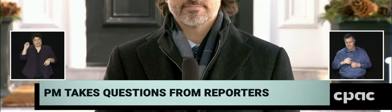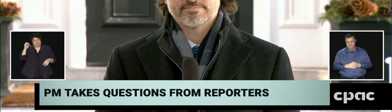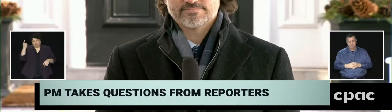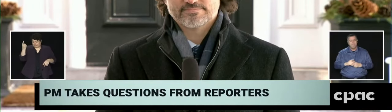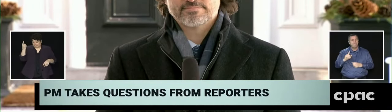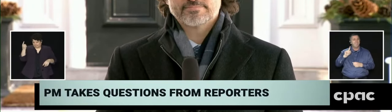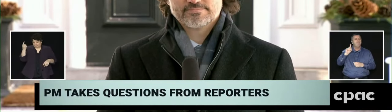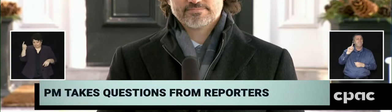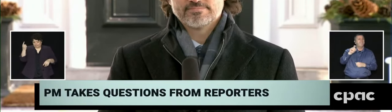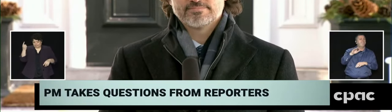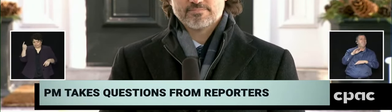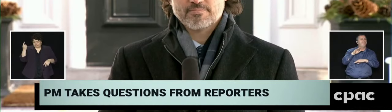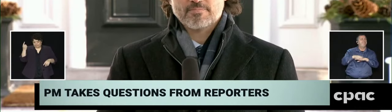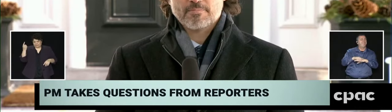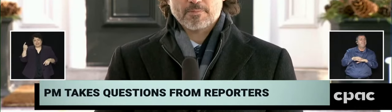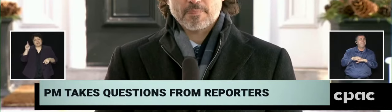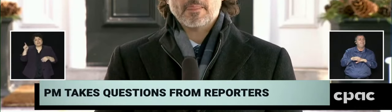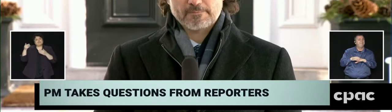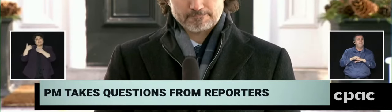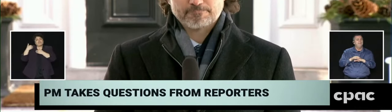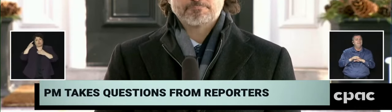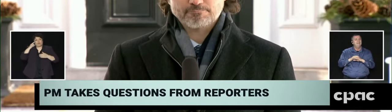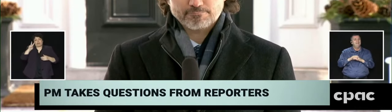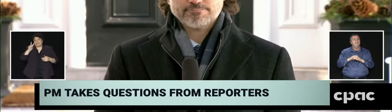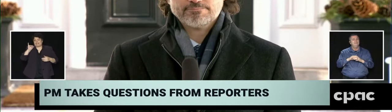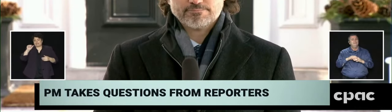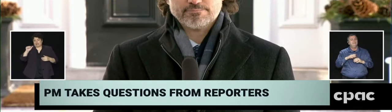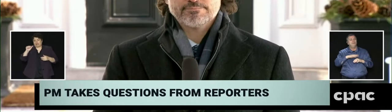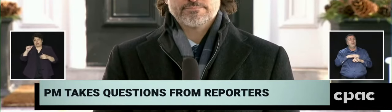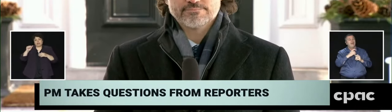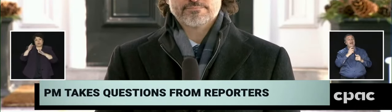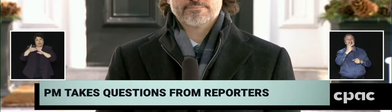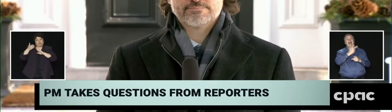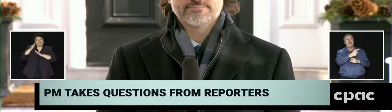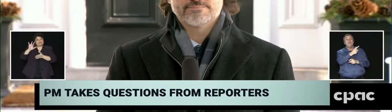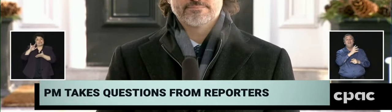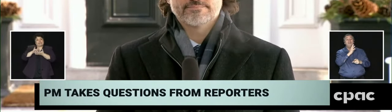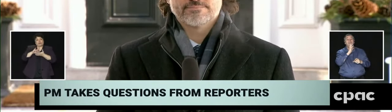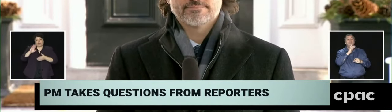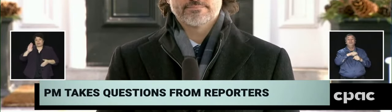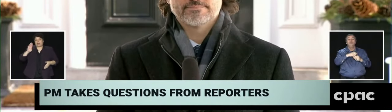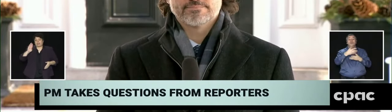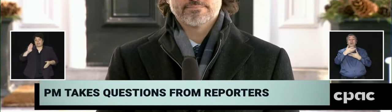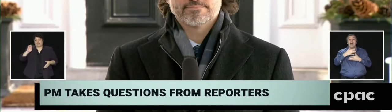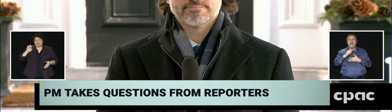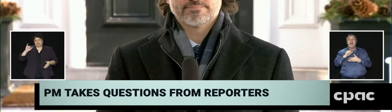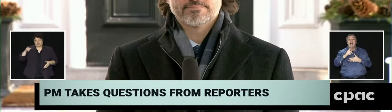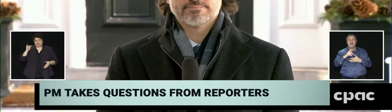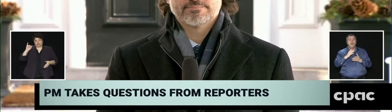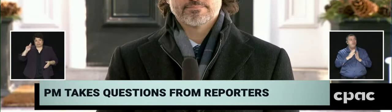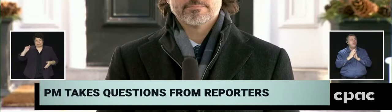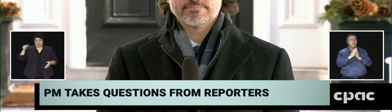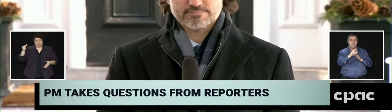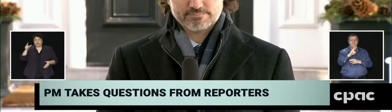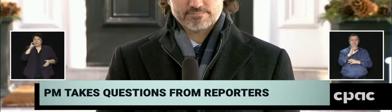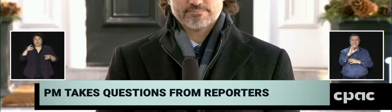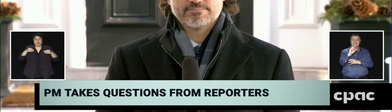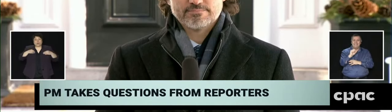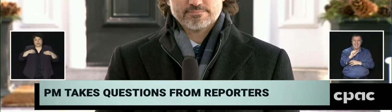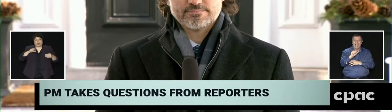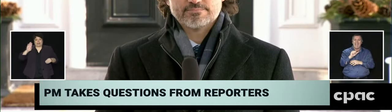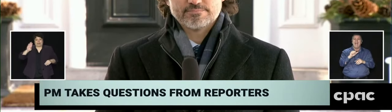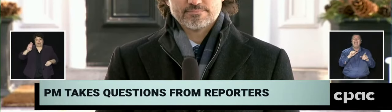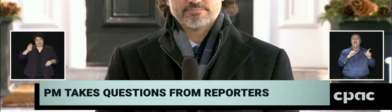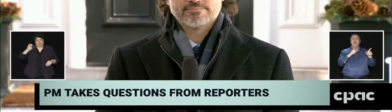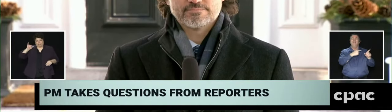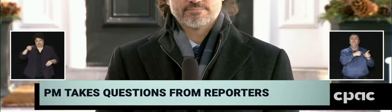is operates the Visa Application Center for Canada in Beijing. It's actually owned by the Beijing Police, the Public